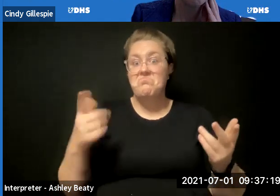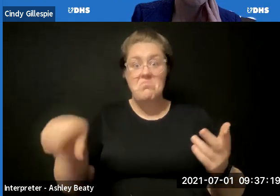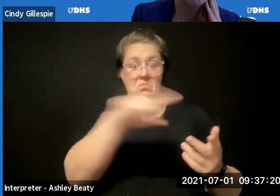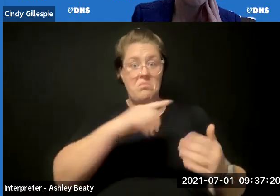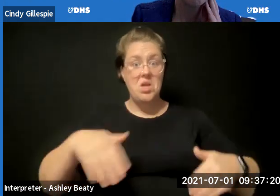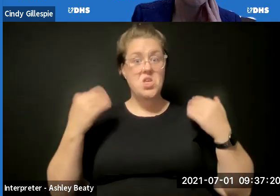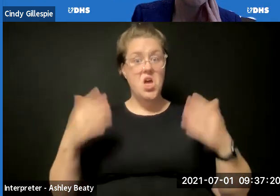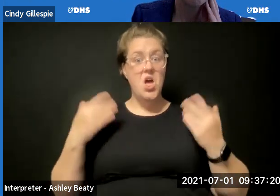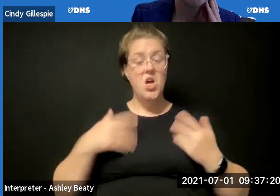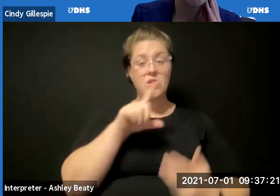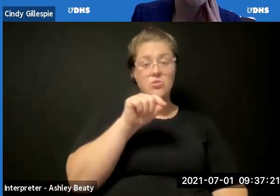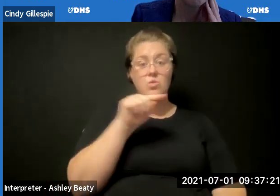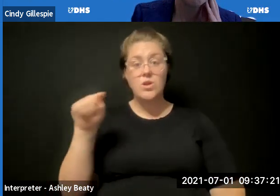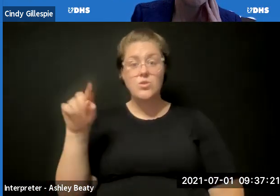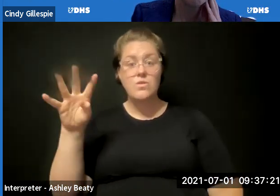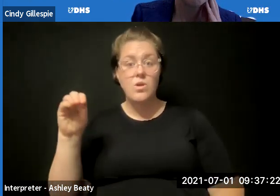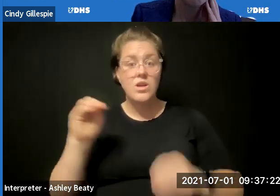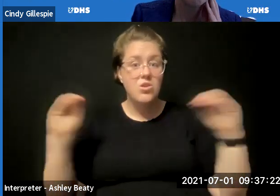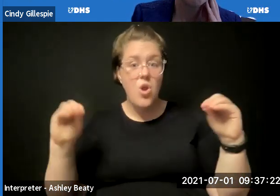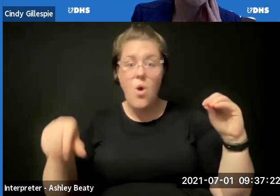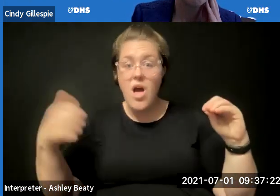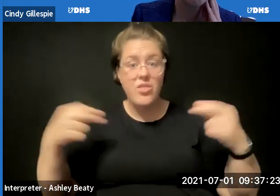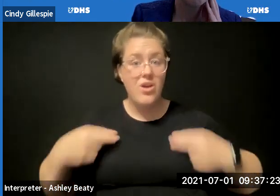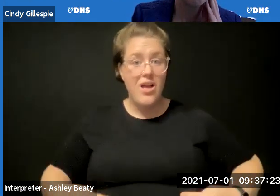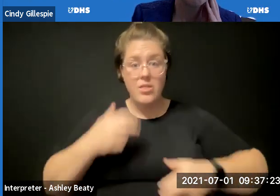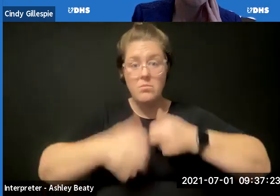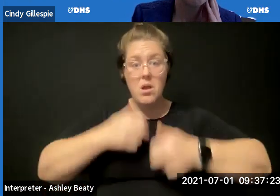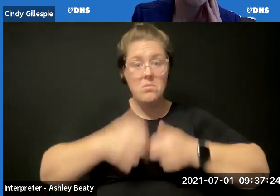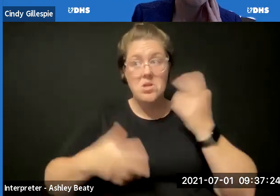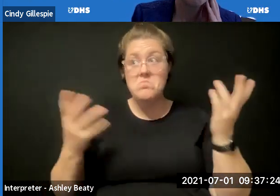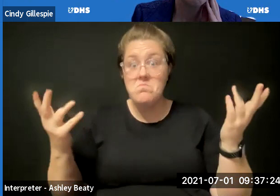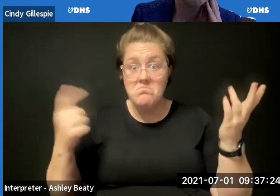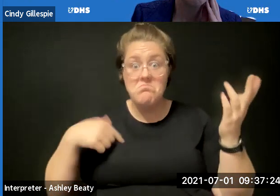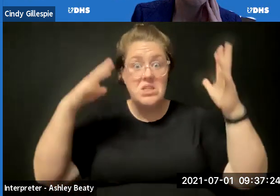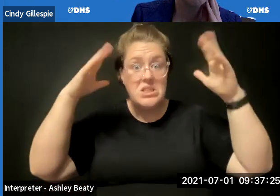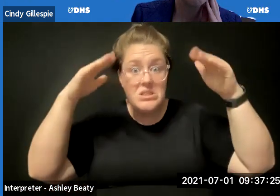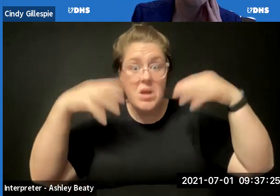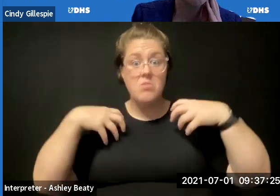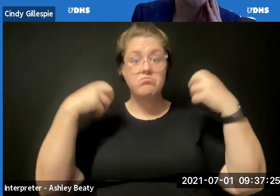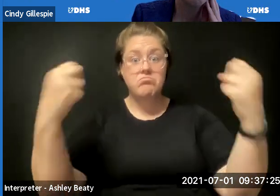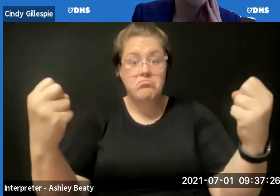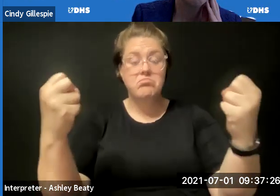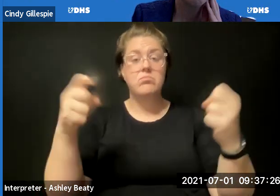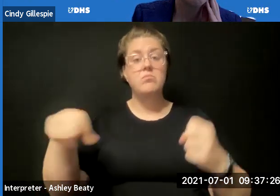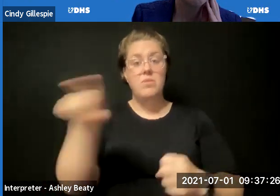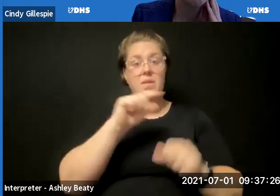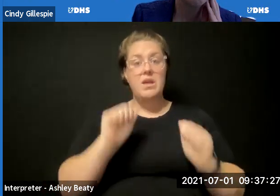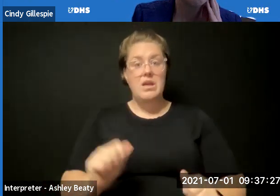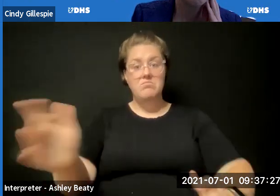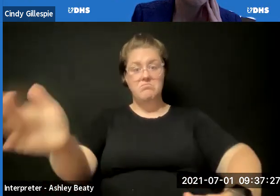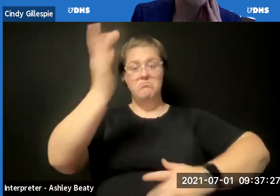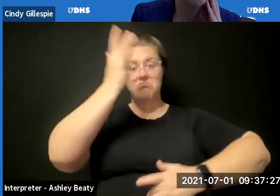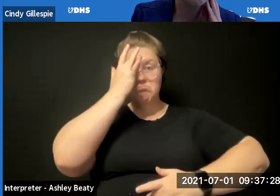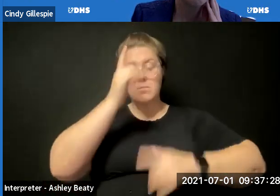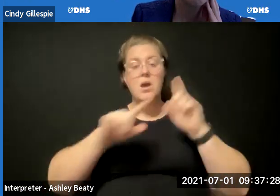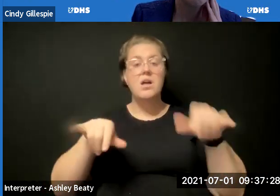that and had no underlying conditions. Even if they became infected, they'd be able to handle it at home. They may have a few days